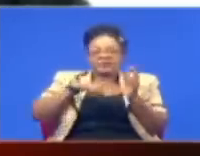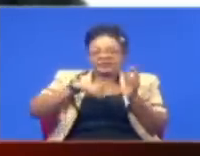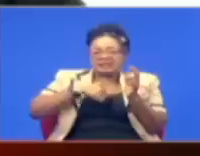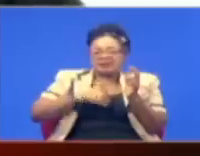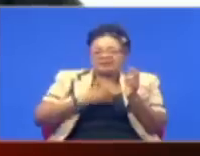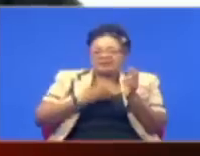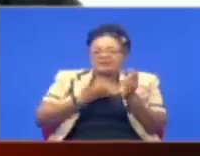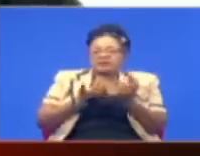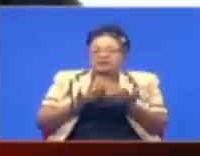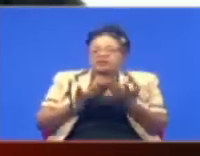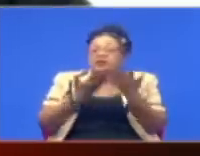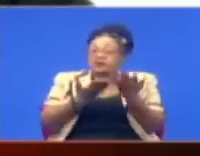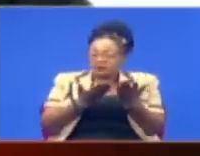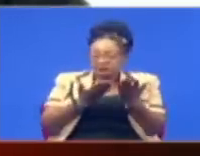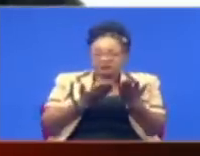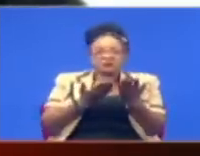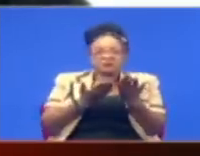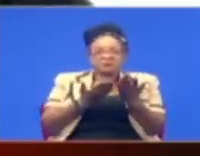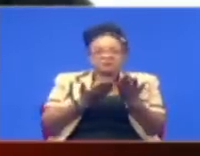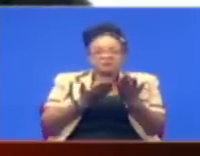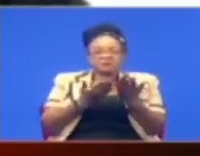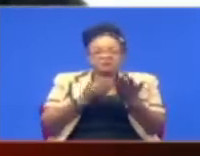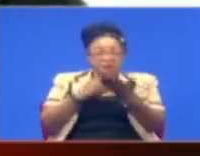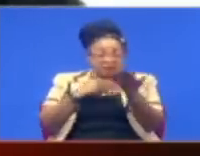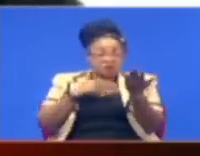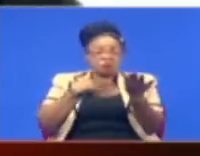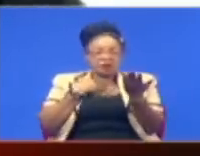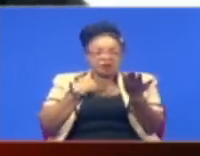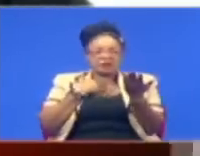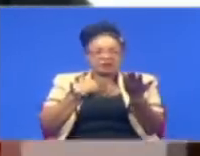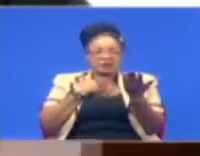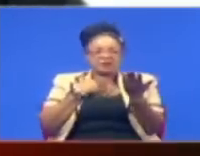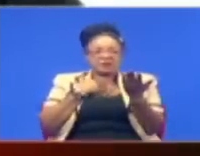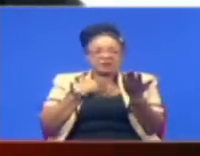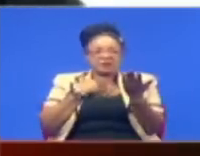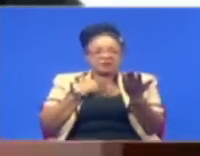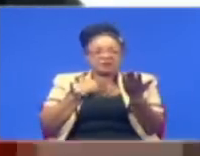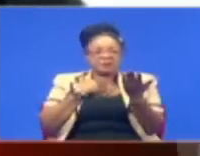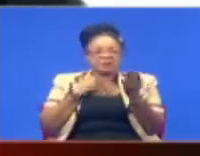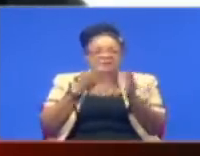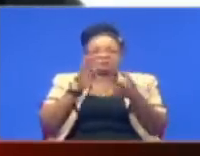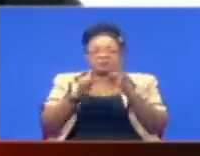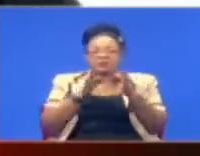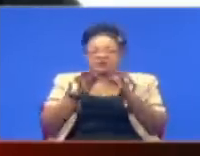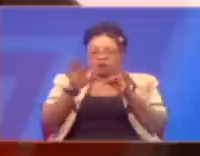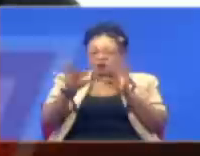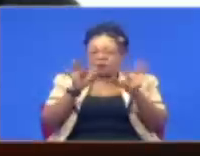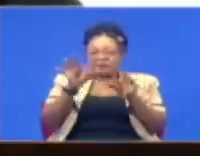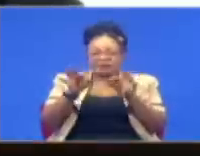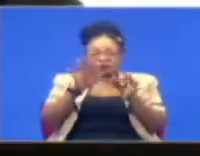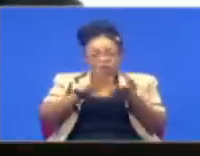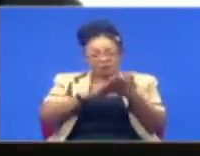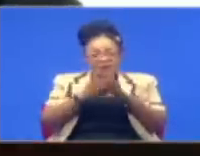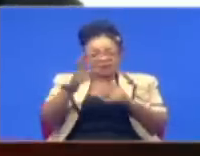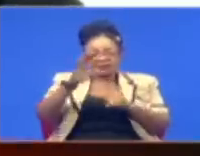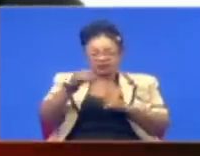self-sacrifice. Are you willing, if we nominate you to be the Chief